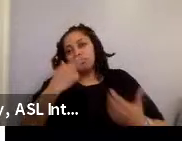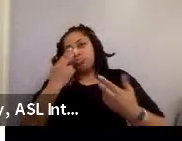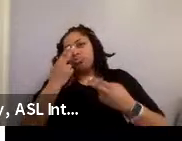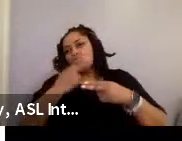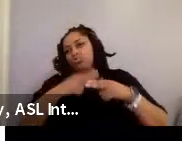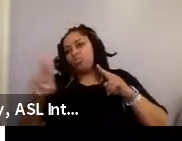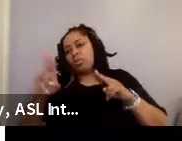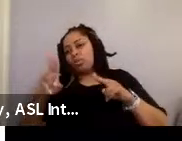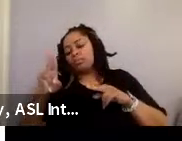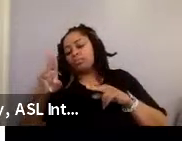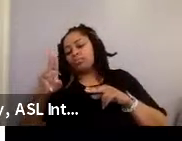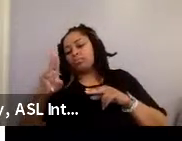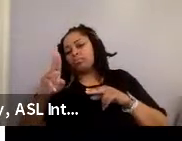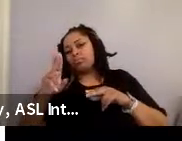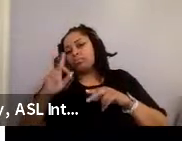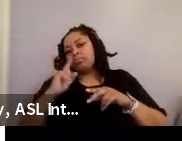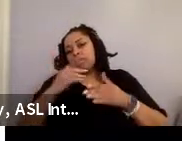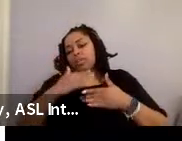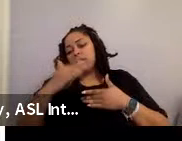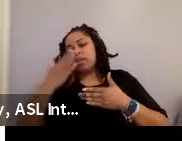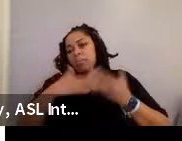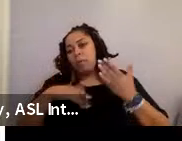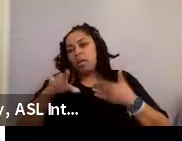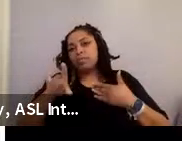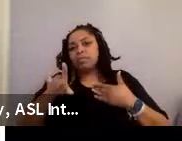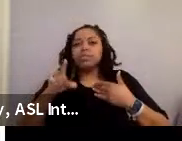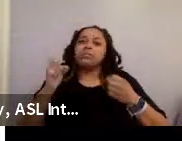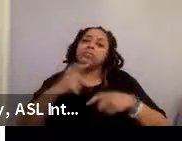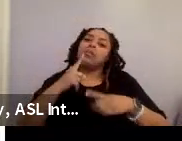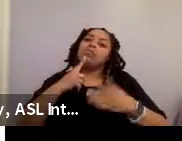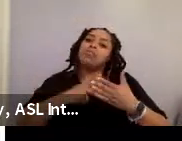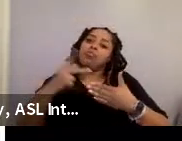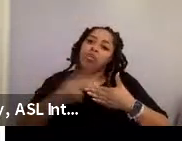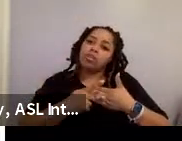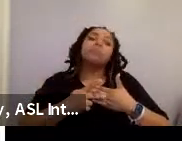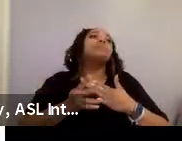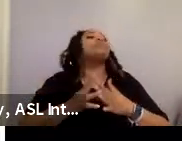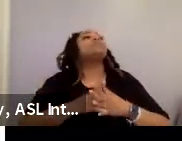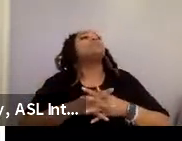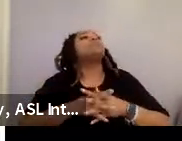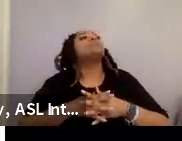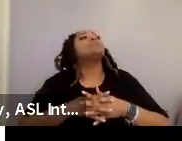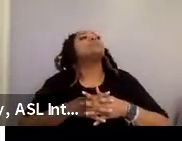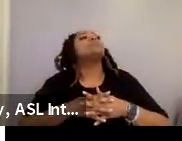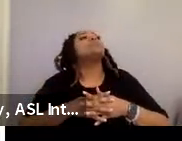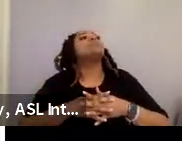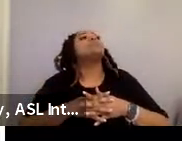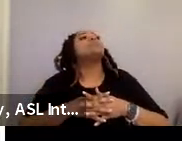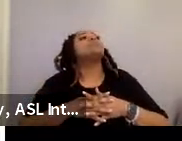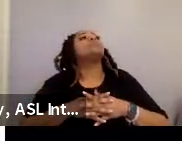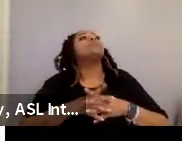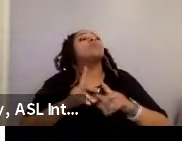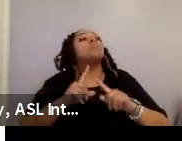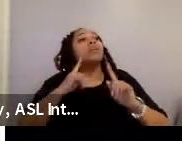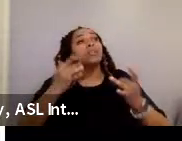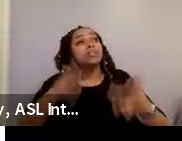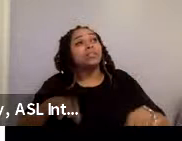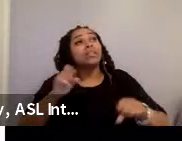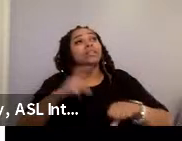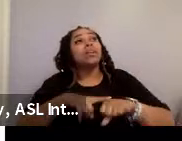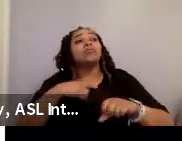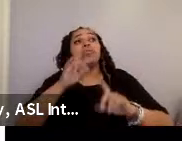the next portion of our program here, but I do need to spend some time talking about